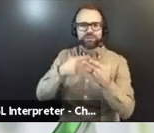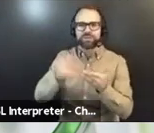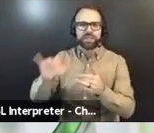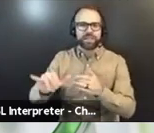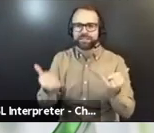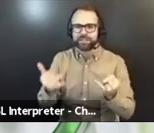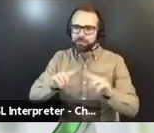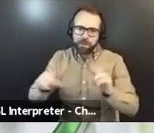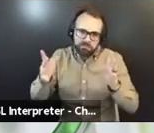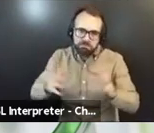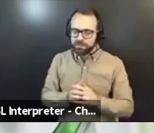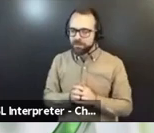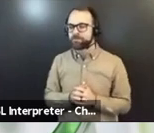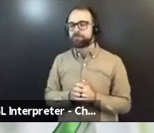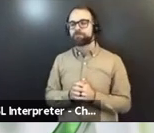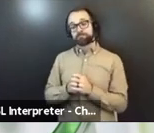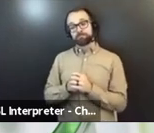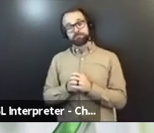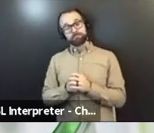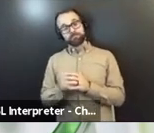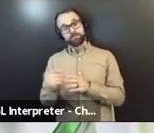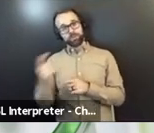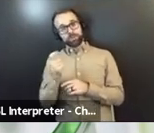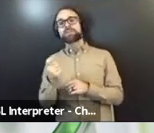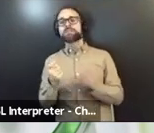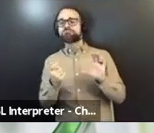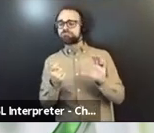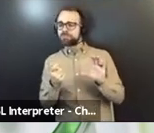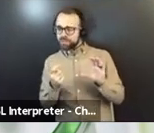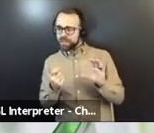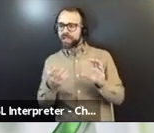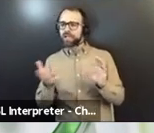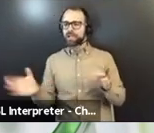Can you combine Shred with CEWS? So CEWS.